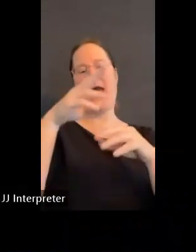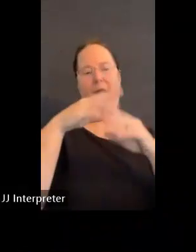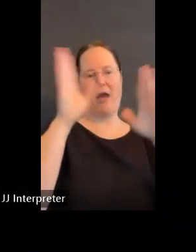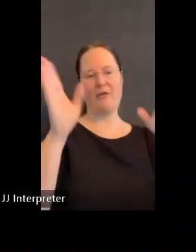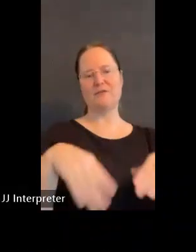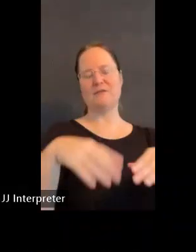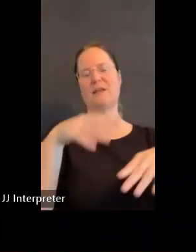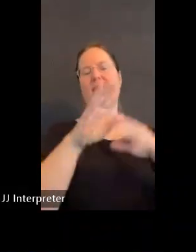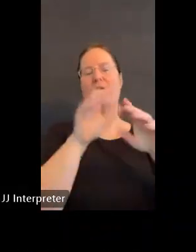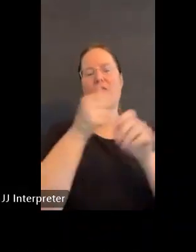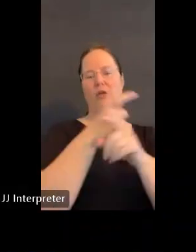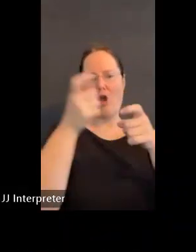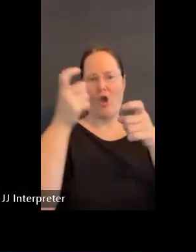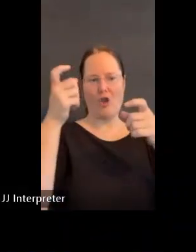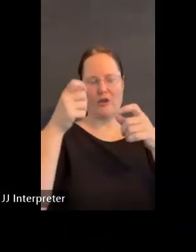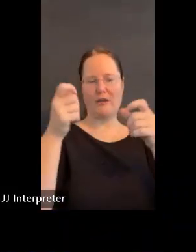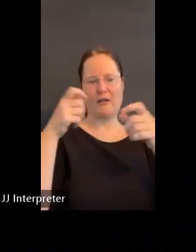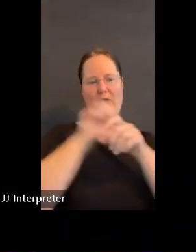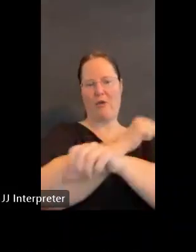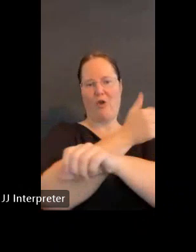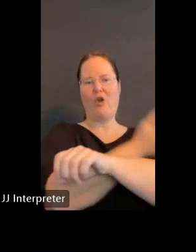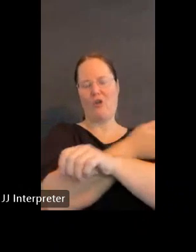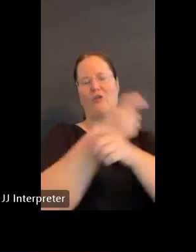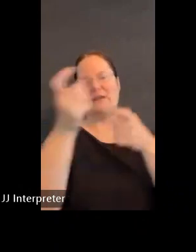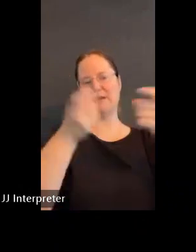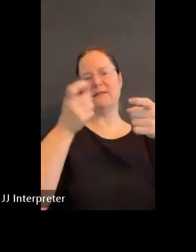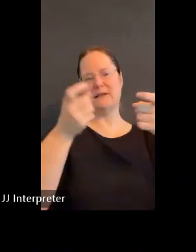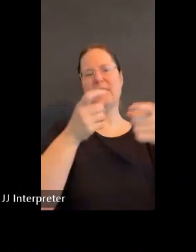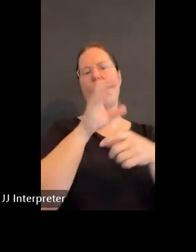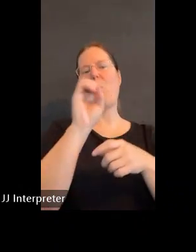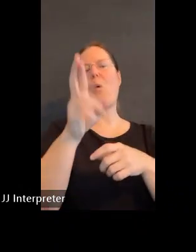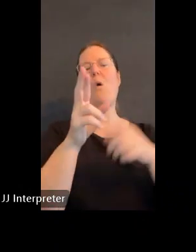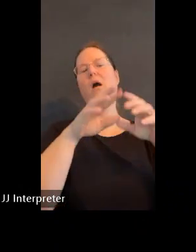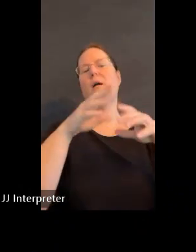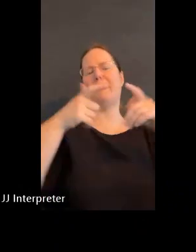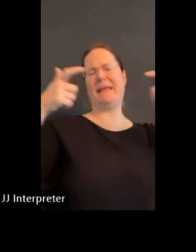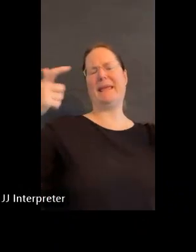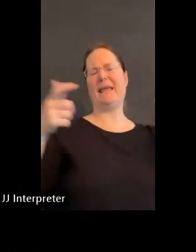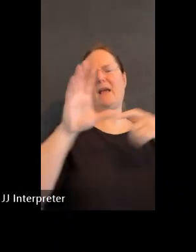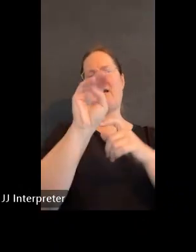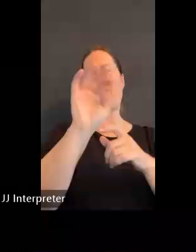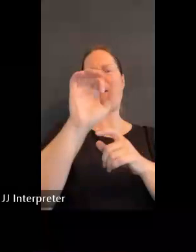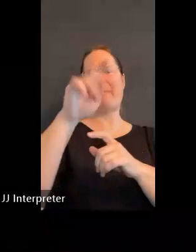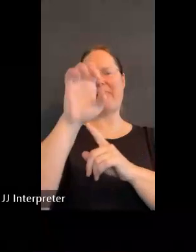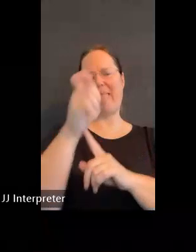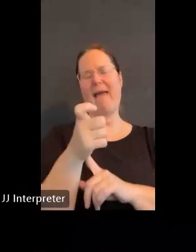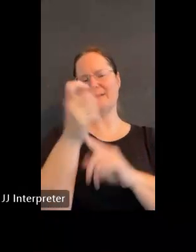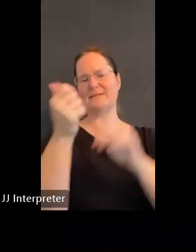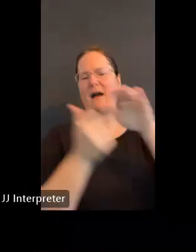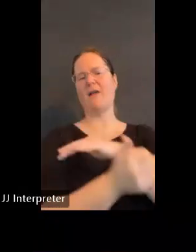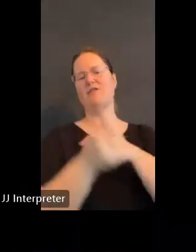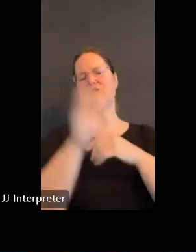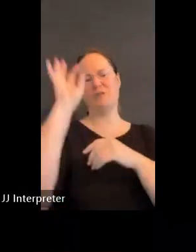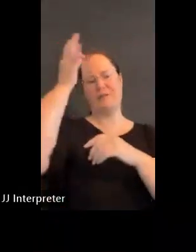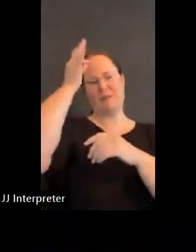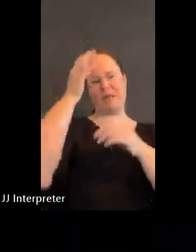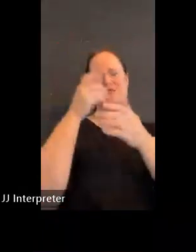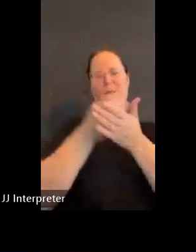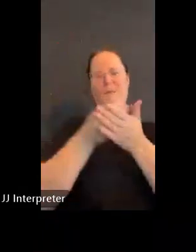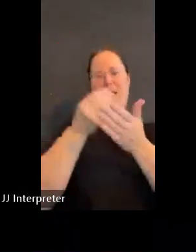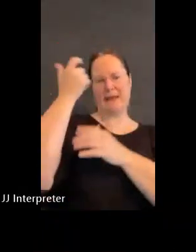or subsidized housing complex, then they would be required to pay for the modification, not the